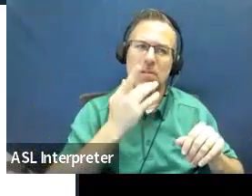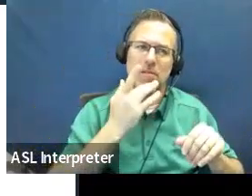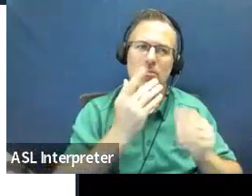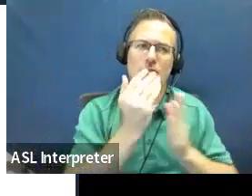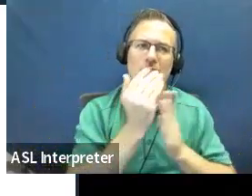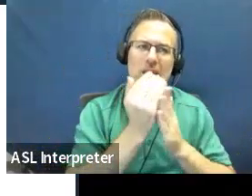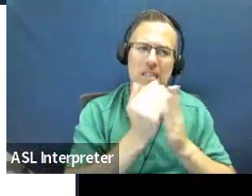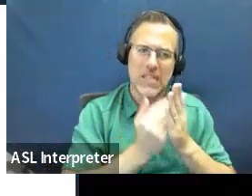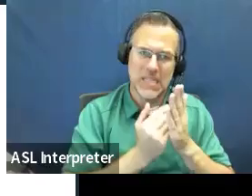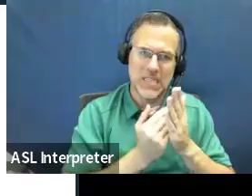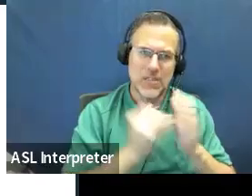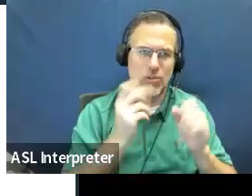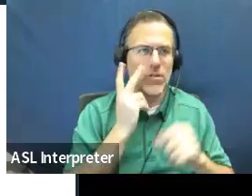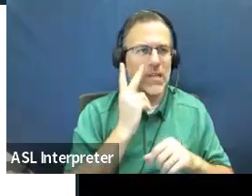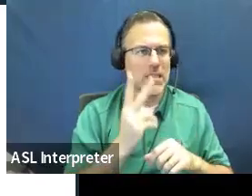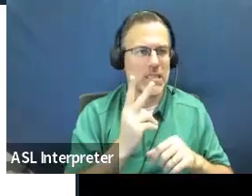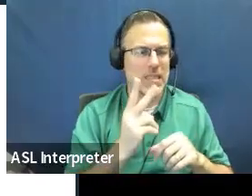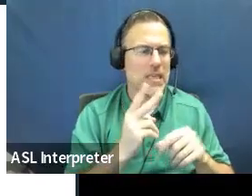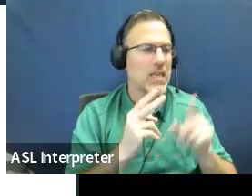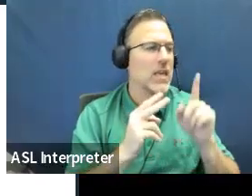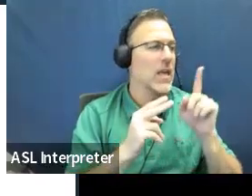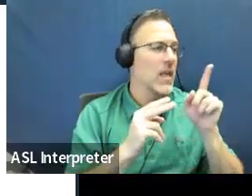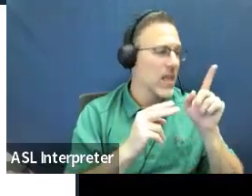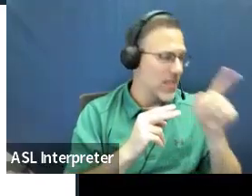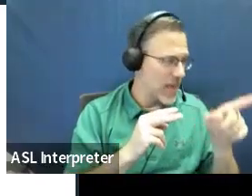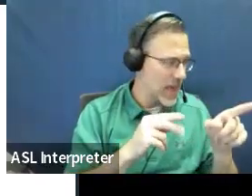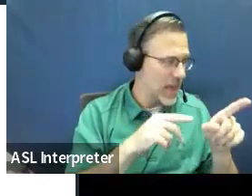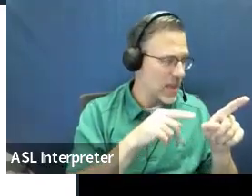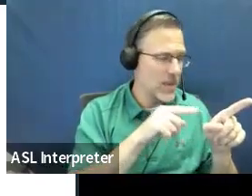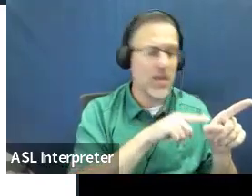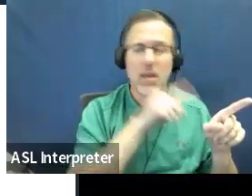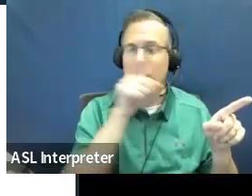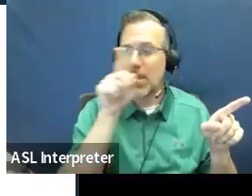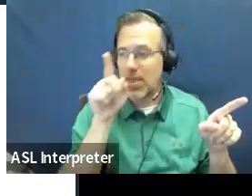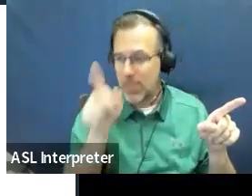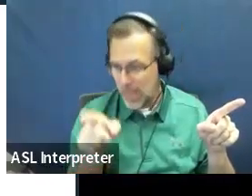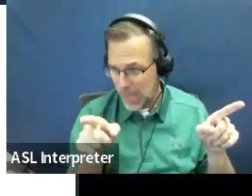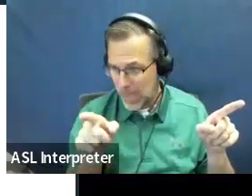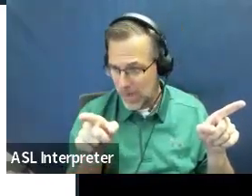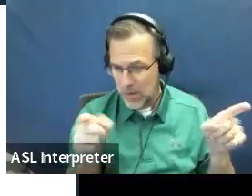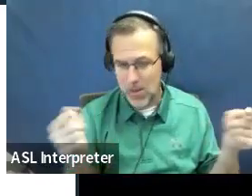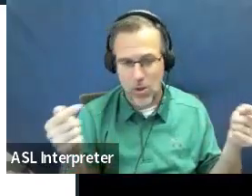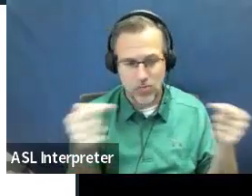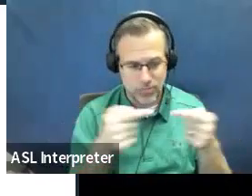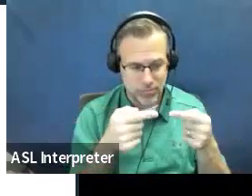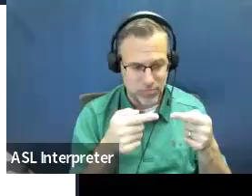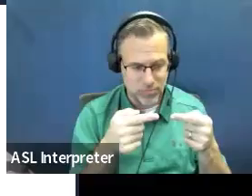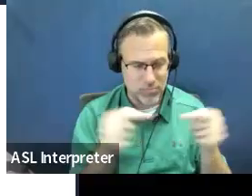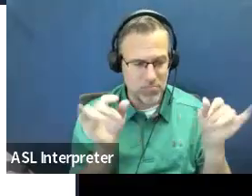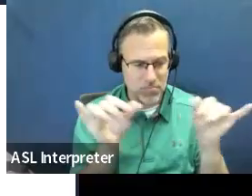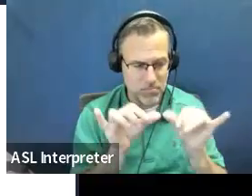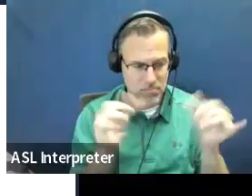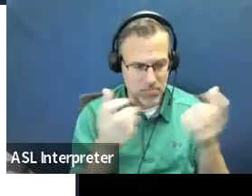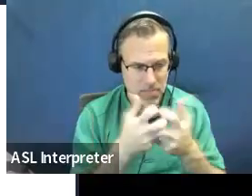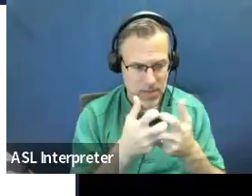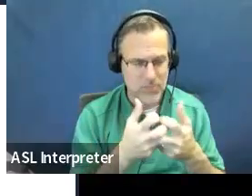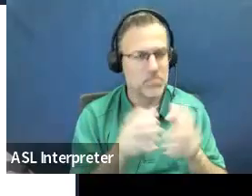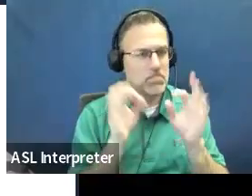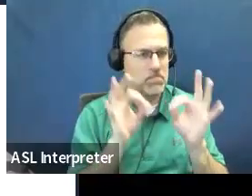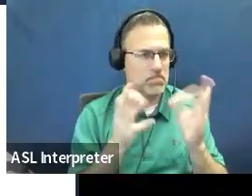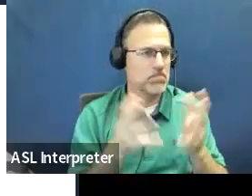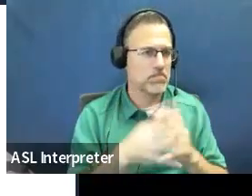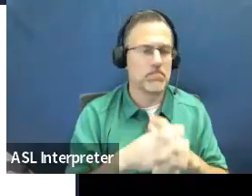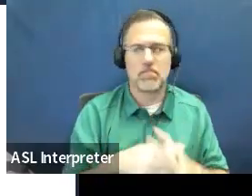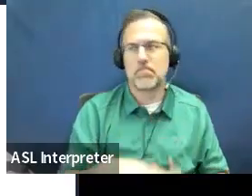it's easy to see that alignment and what you're saying they are have for gaps right now and what you're working on for